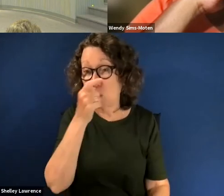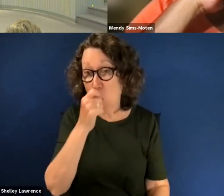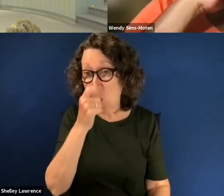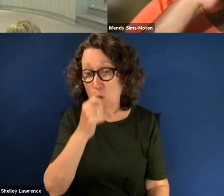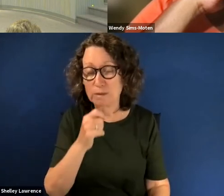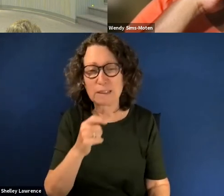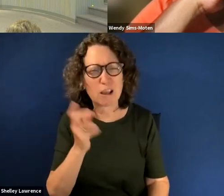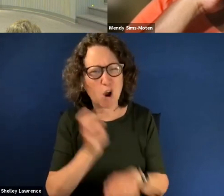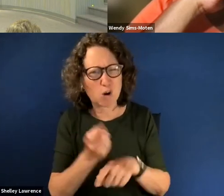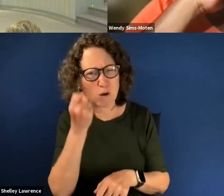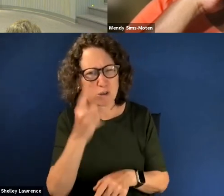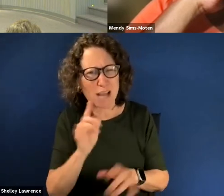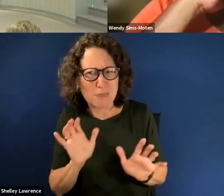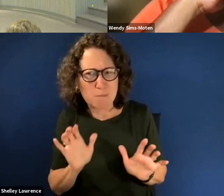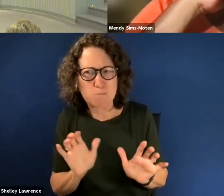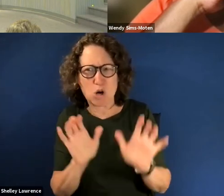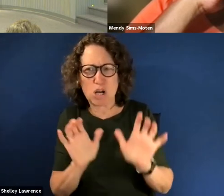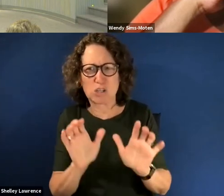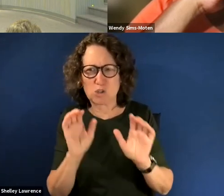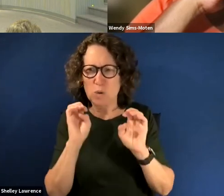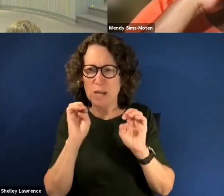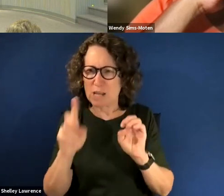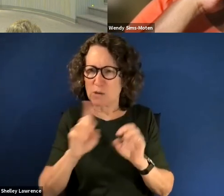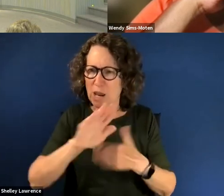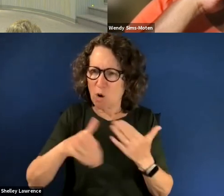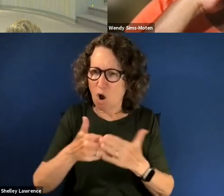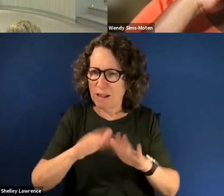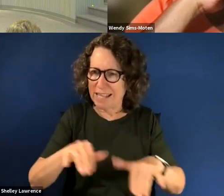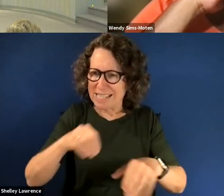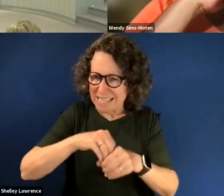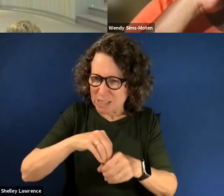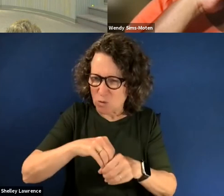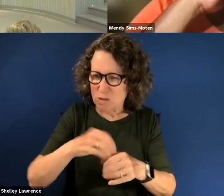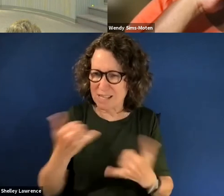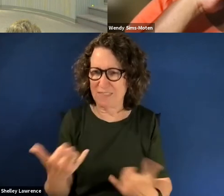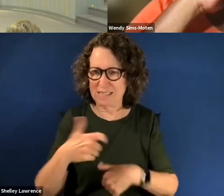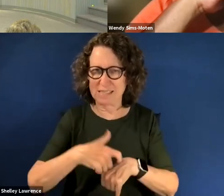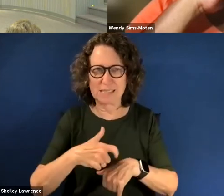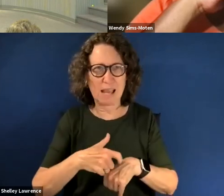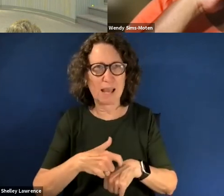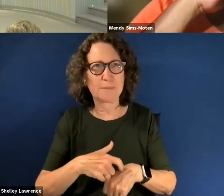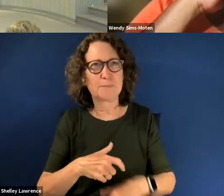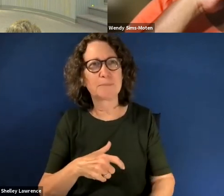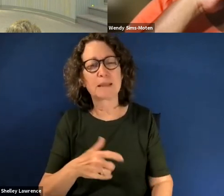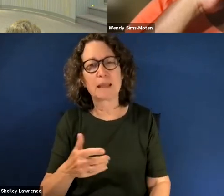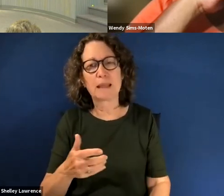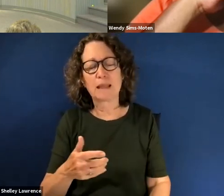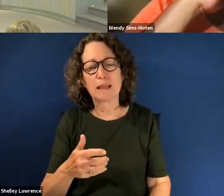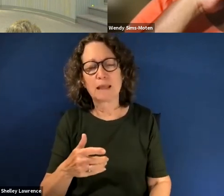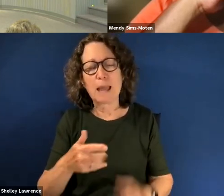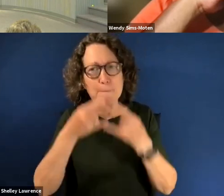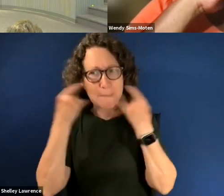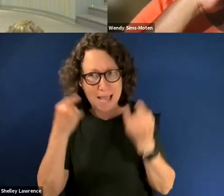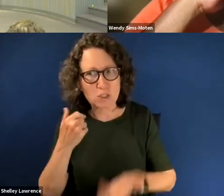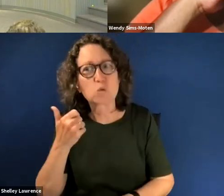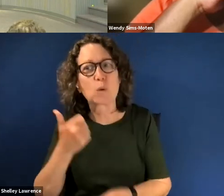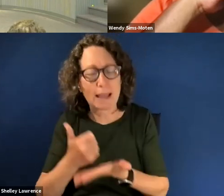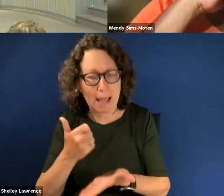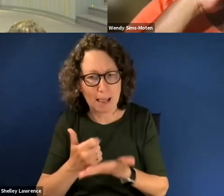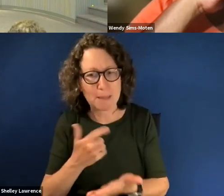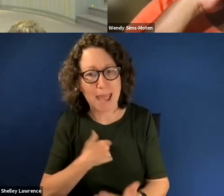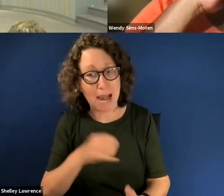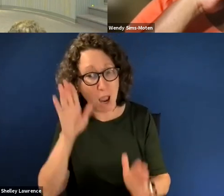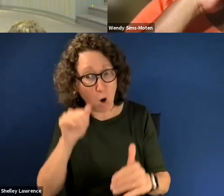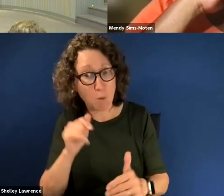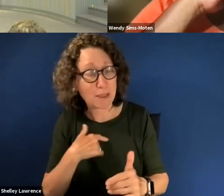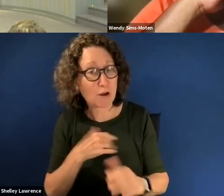to understand the push to educate all children indoors at this time. Masks will undoubtedly help, and I sincerely hope